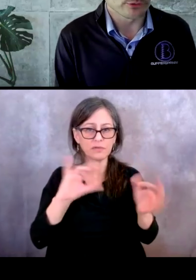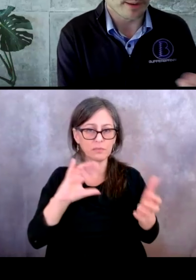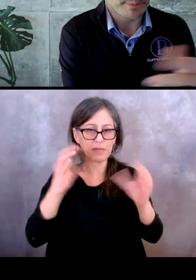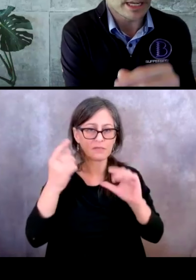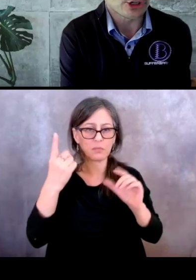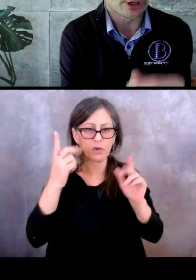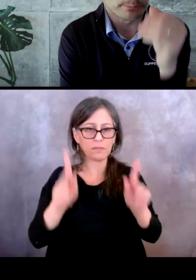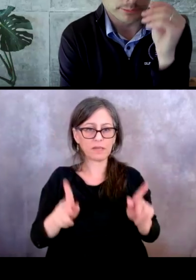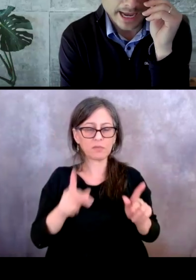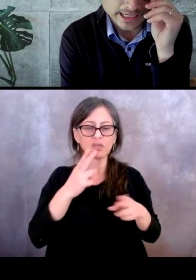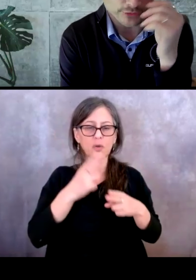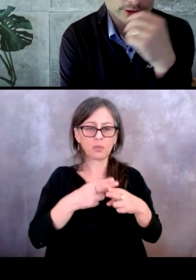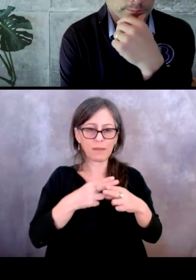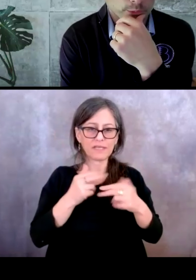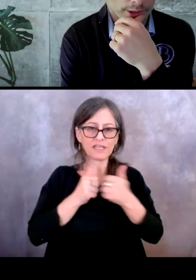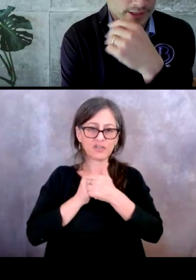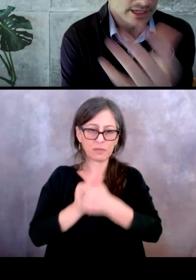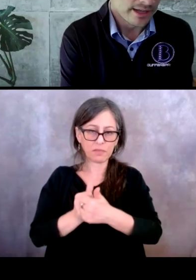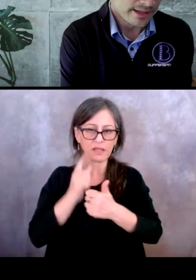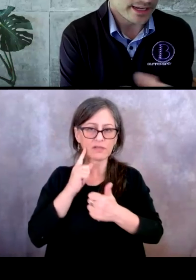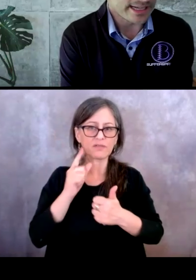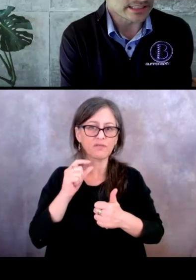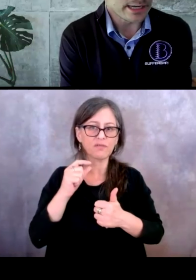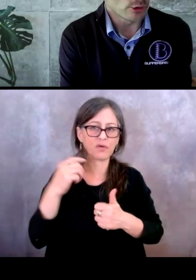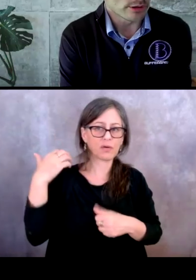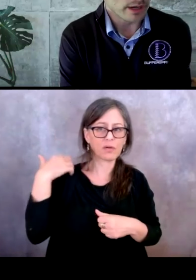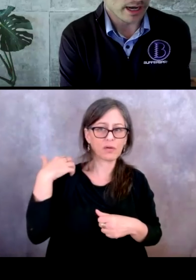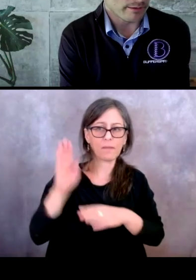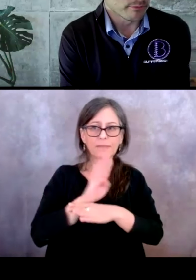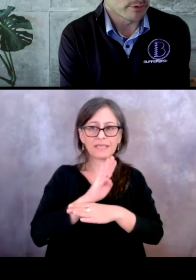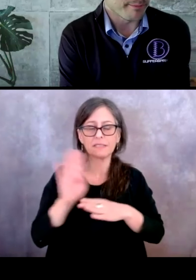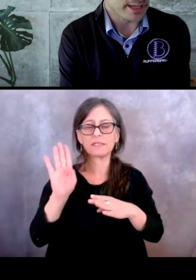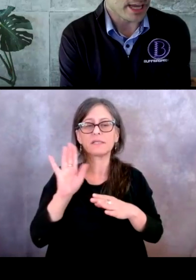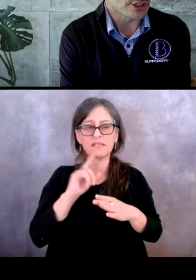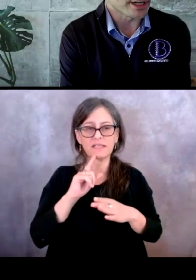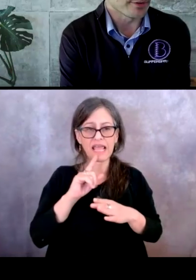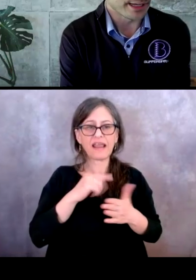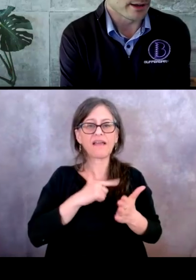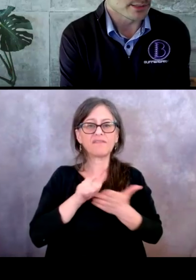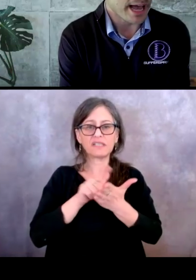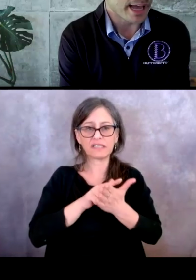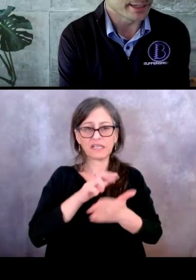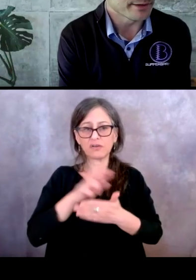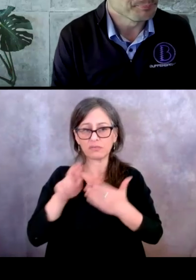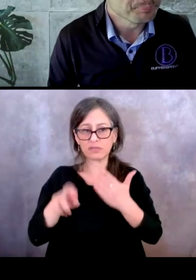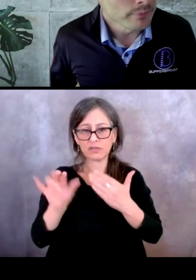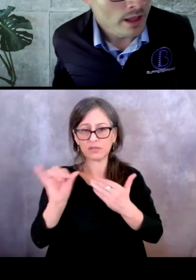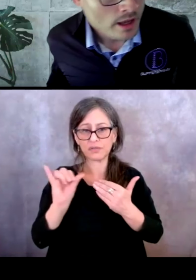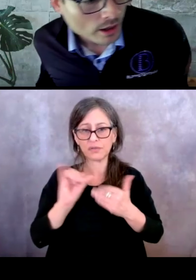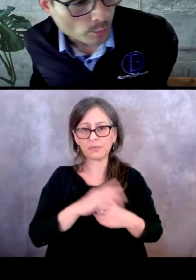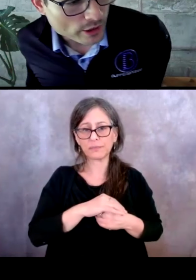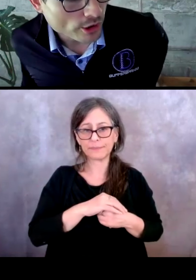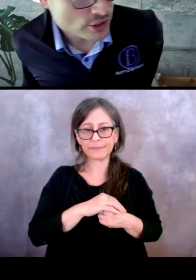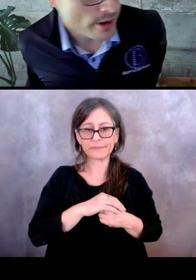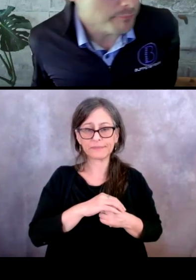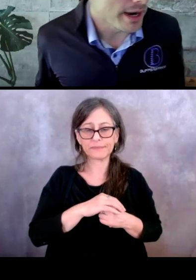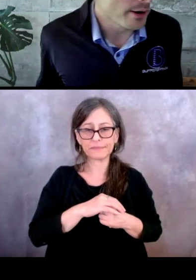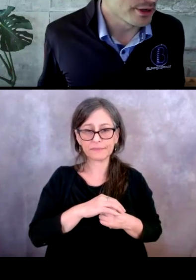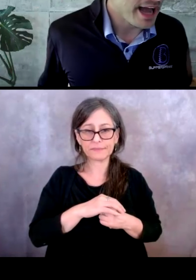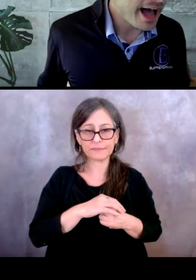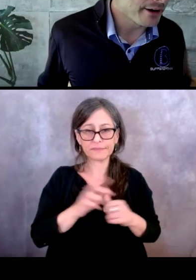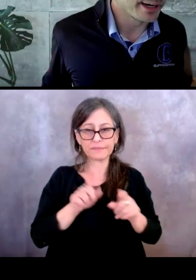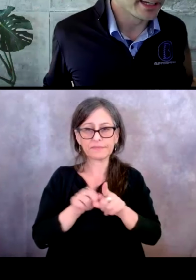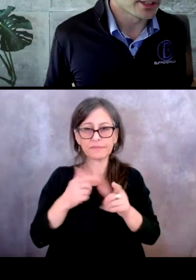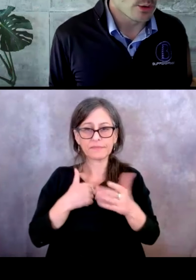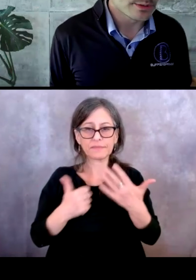people. So it's reputation and compliance for your employers that has legal ramifications and everything else behind it. We also have